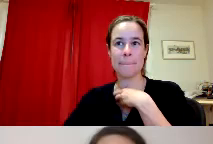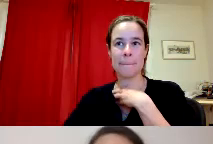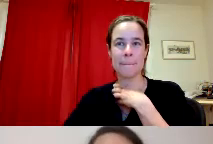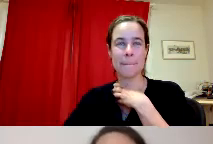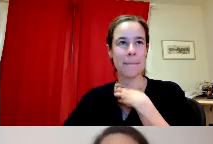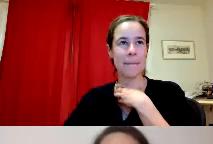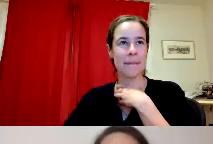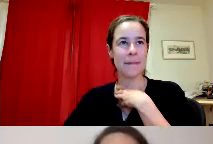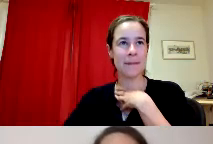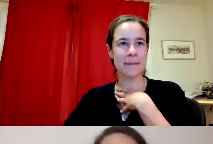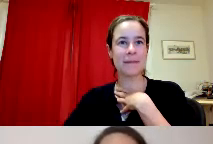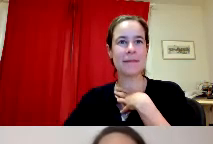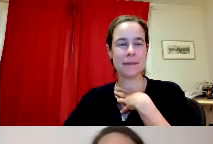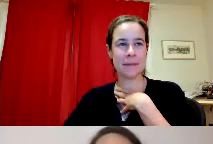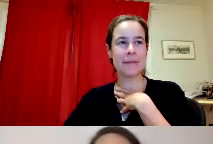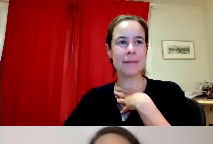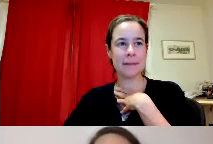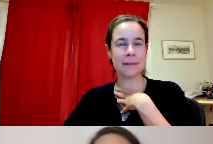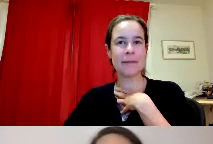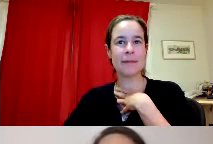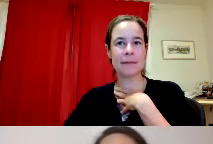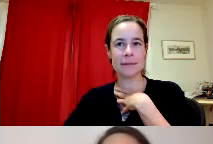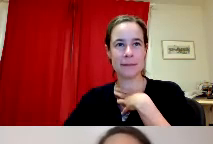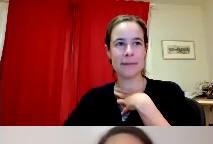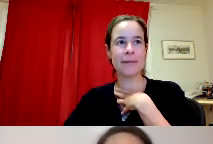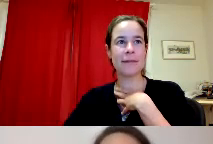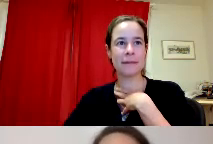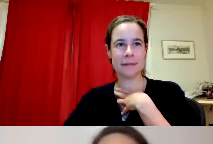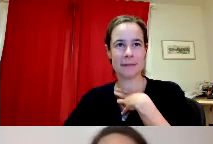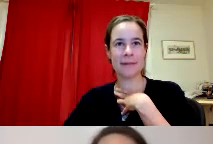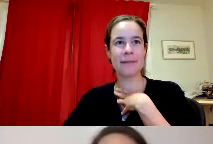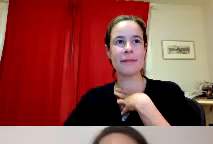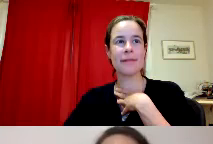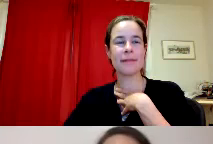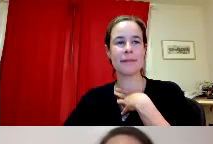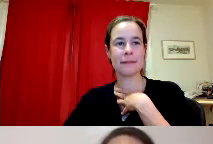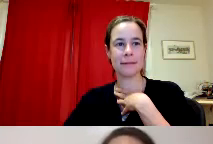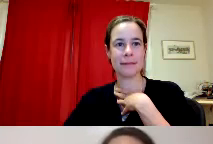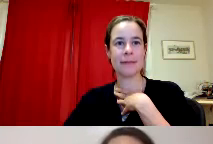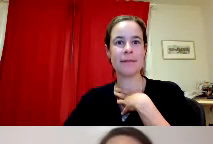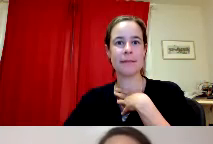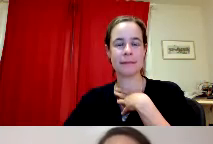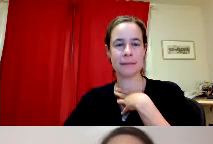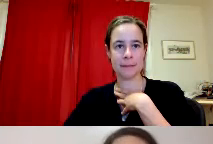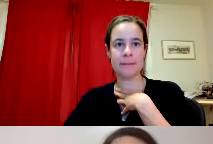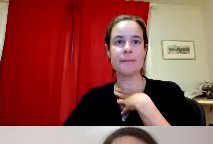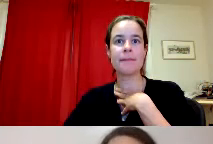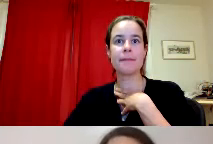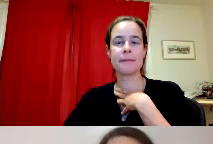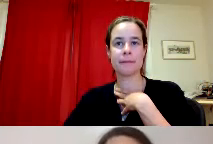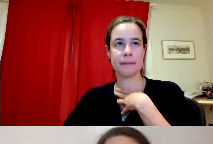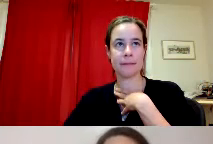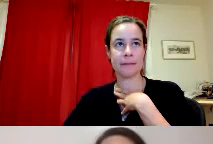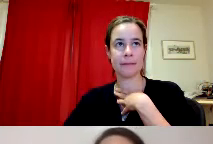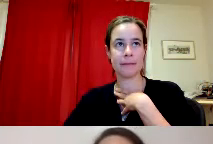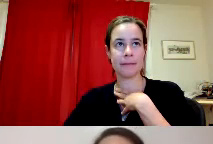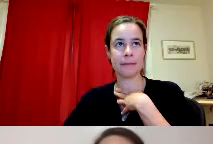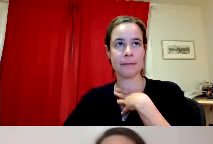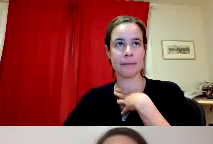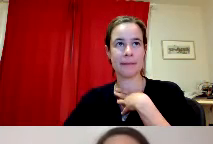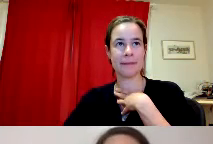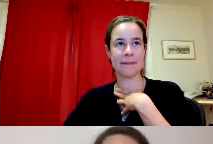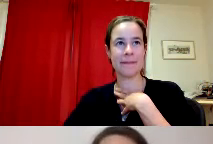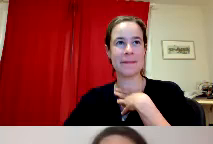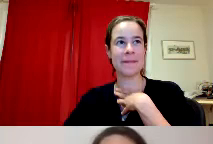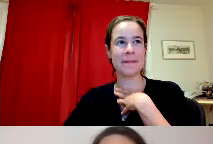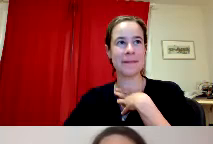looking for those .org websites, looking for .ca. The Mama Lab Facebook page always